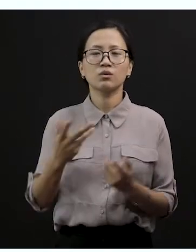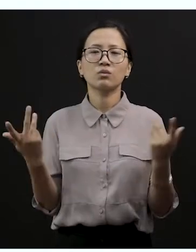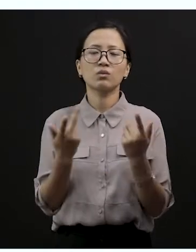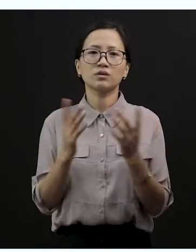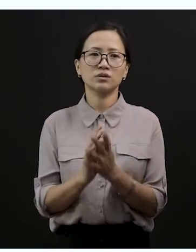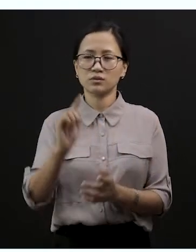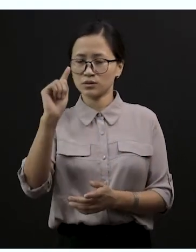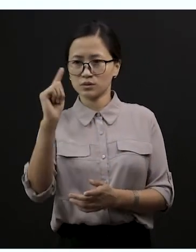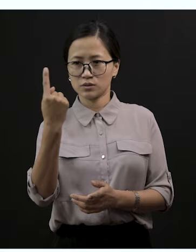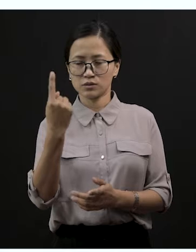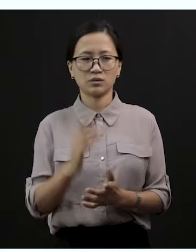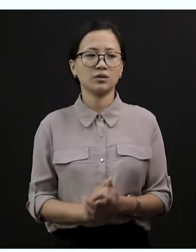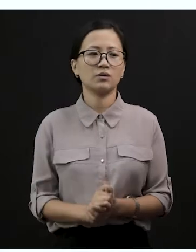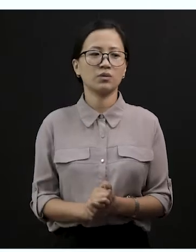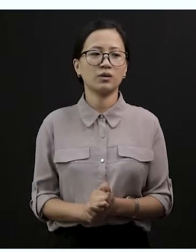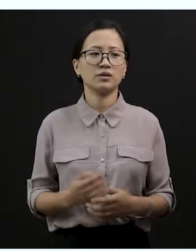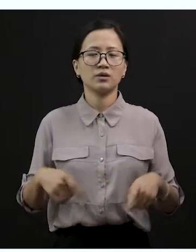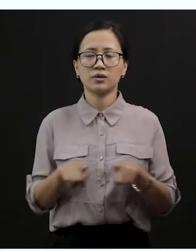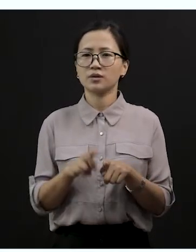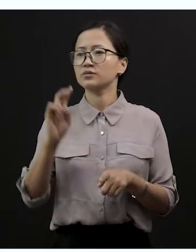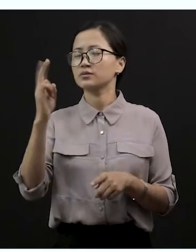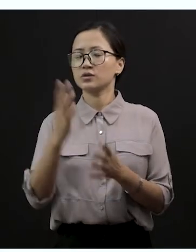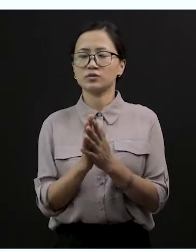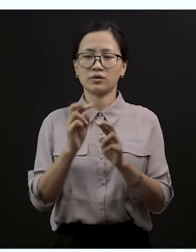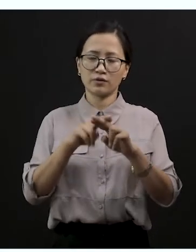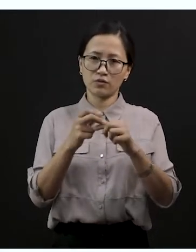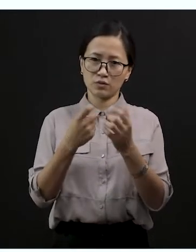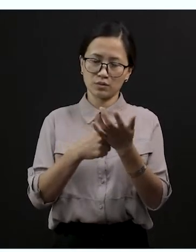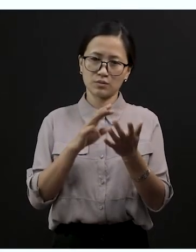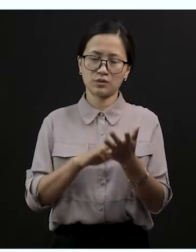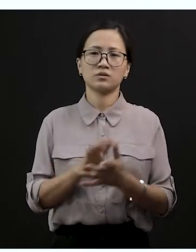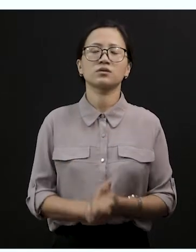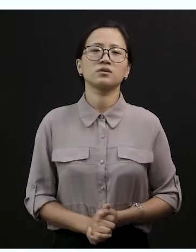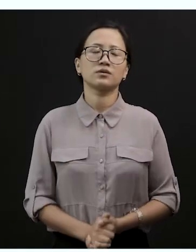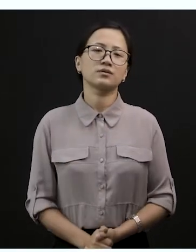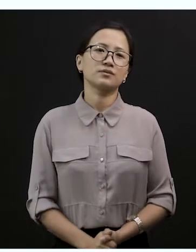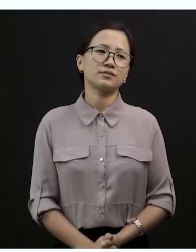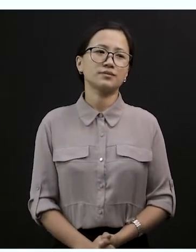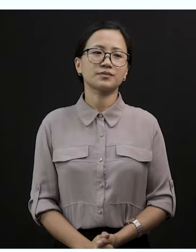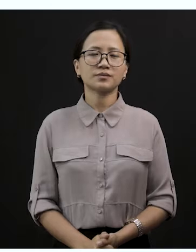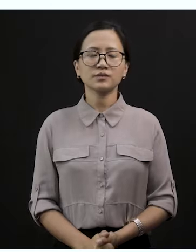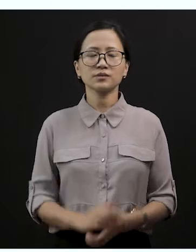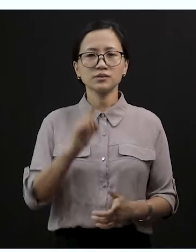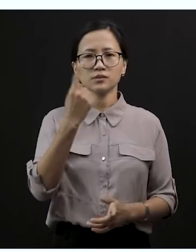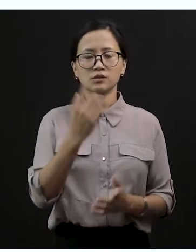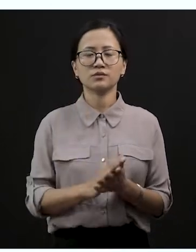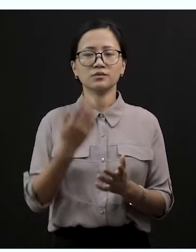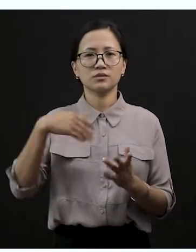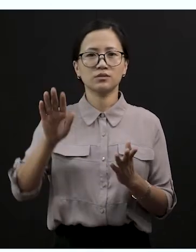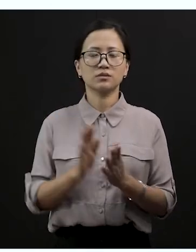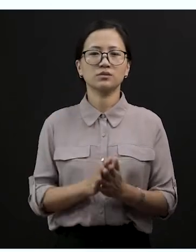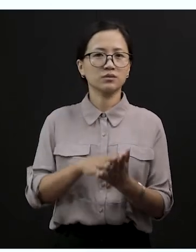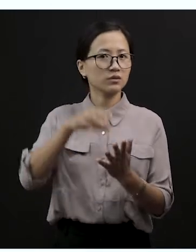understand how to use singular and plural forms, okay? So, first we are going